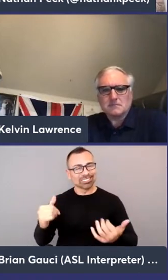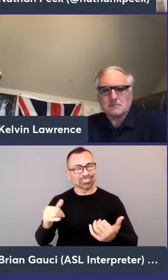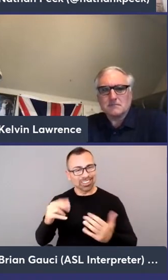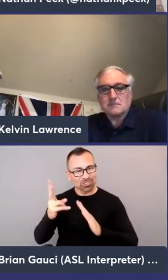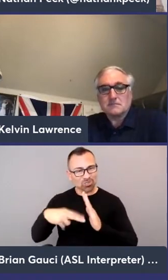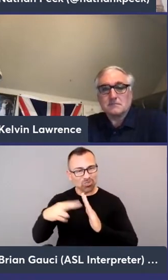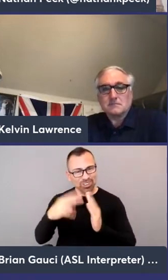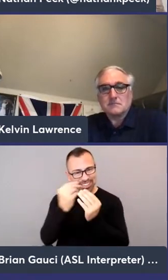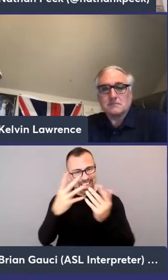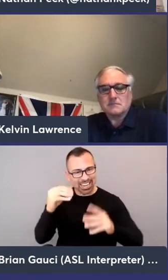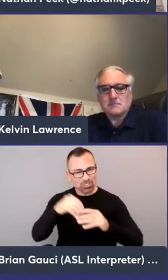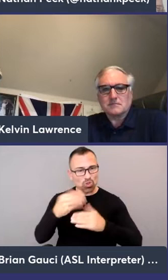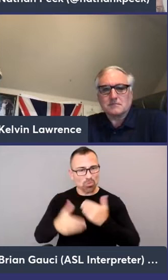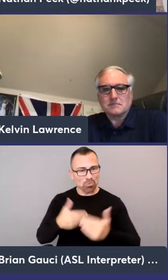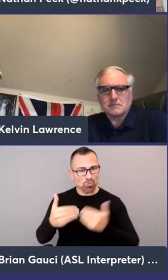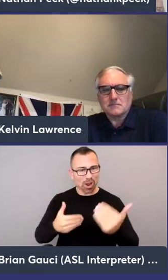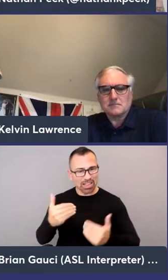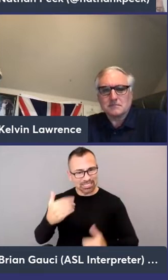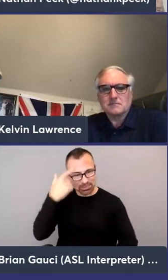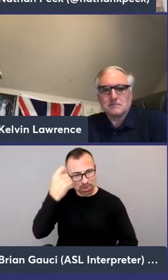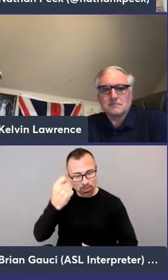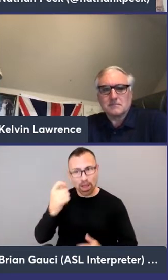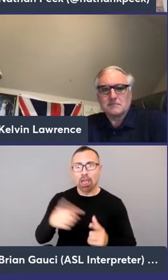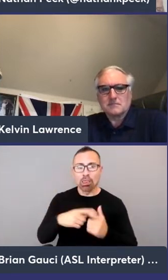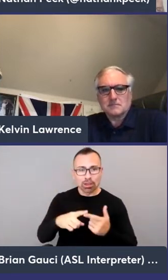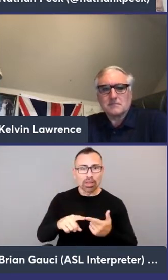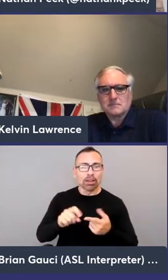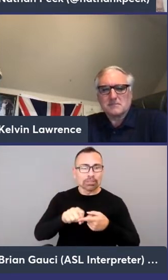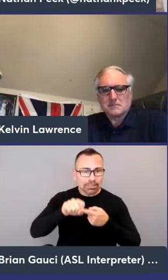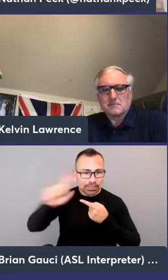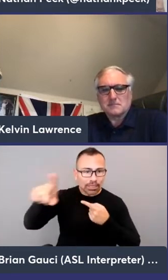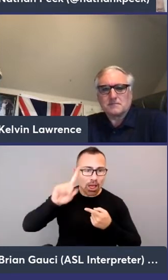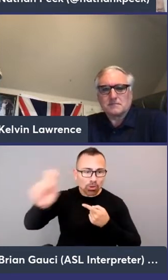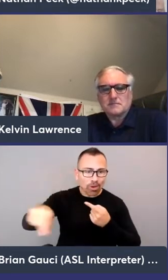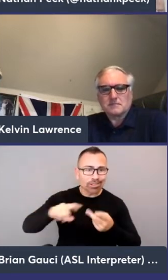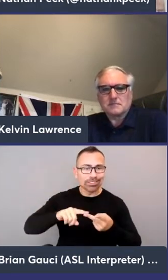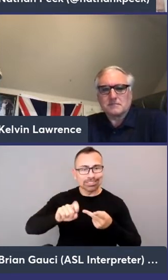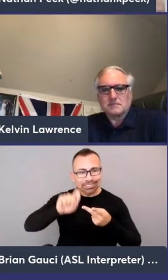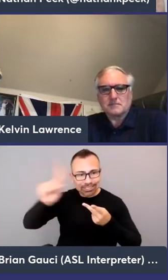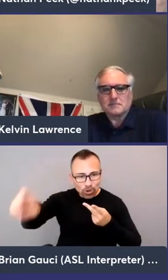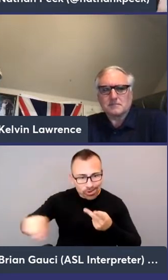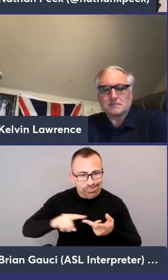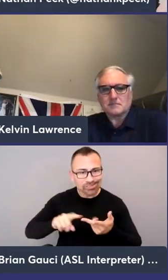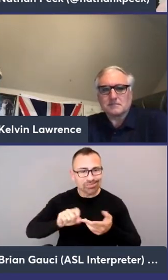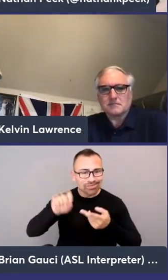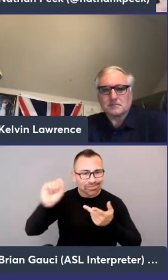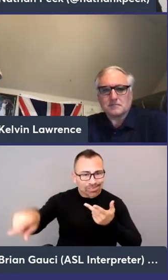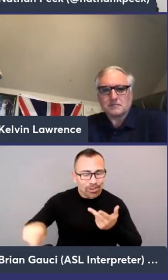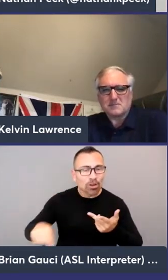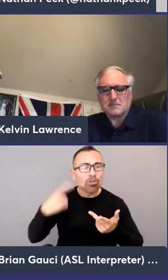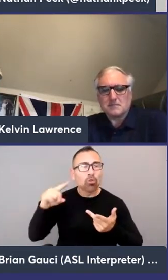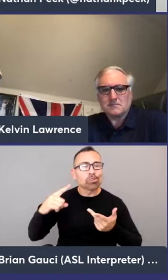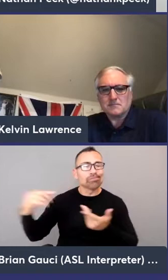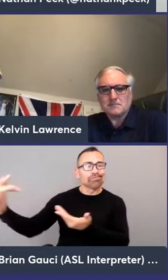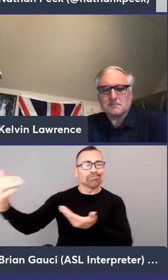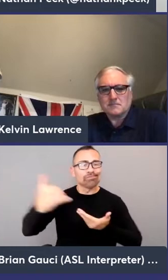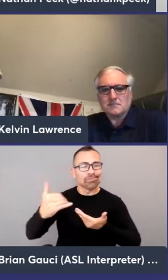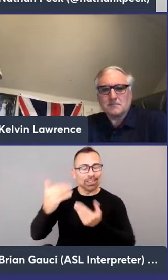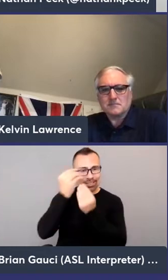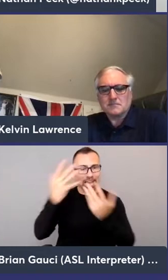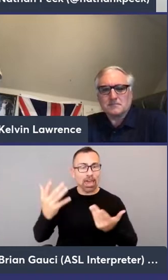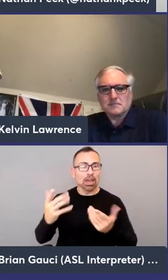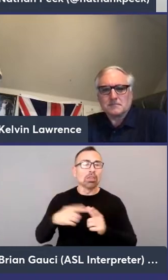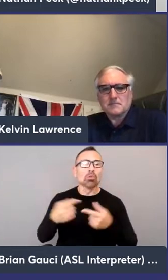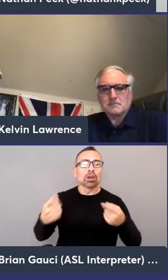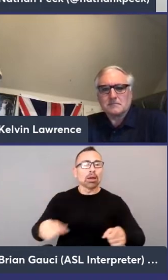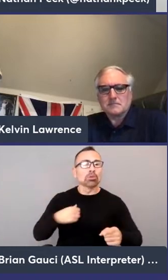memory, and then you have to send out a bunch more queries to fetch even more data in. And so then you end up with a lot of latency, whereas this can all happen on the